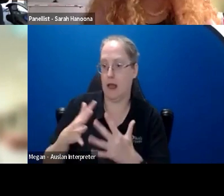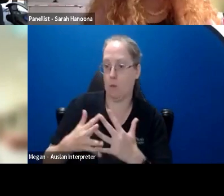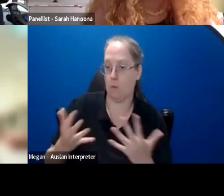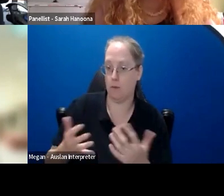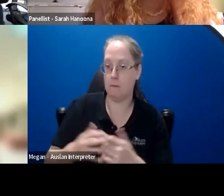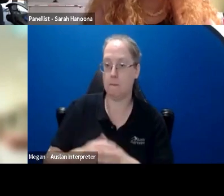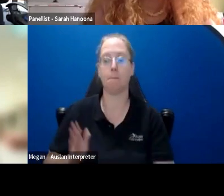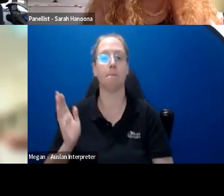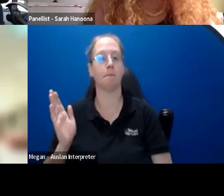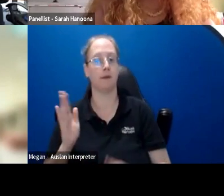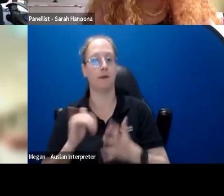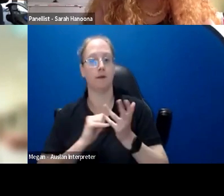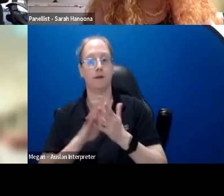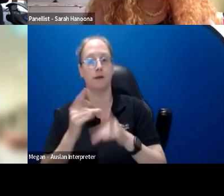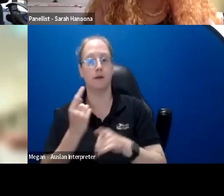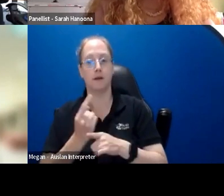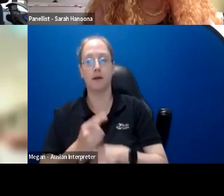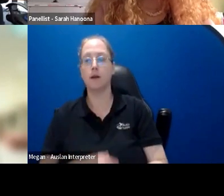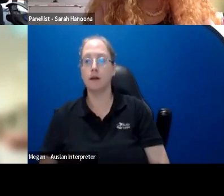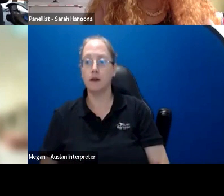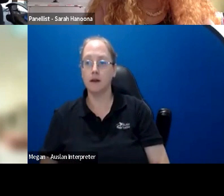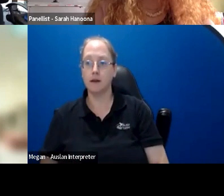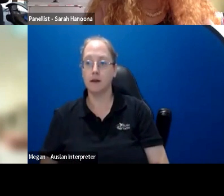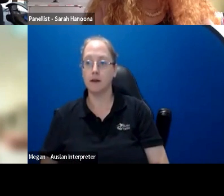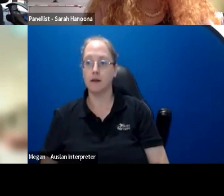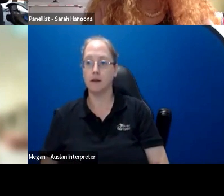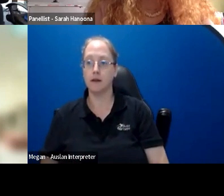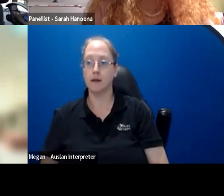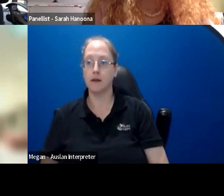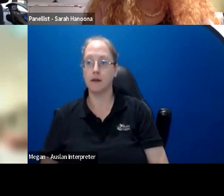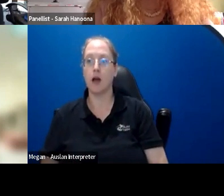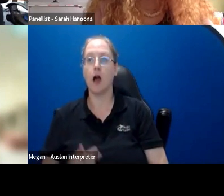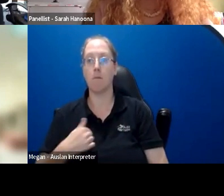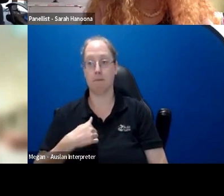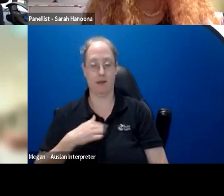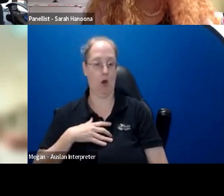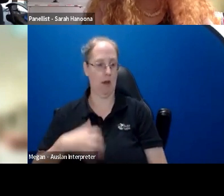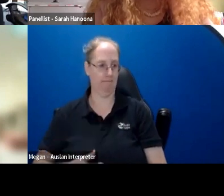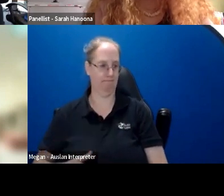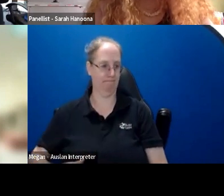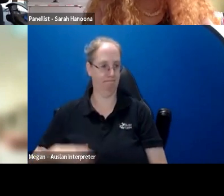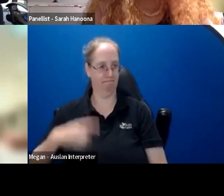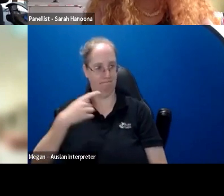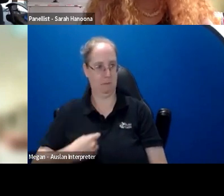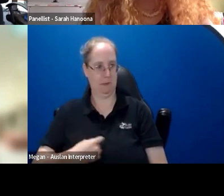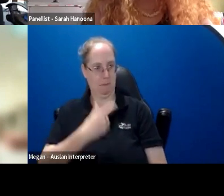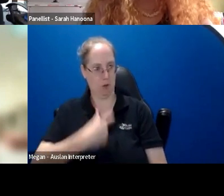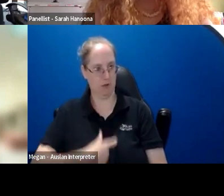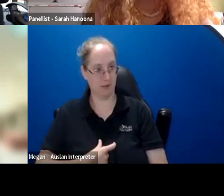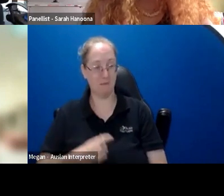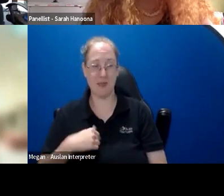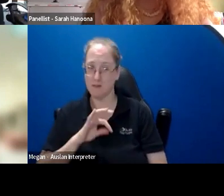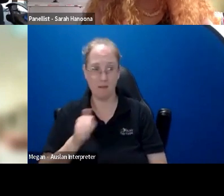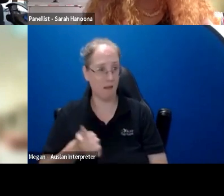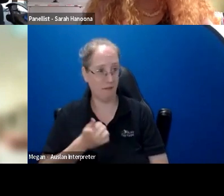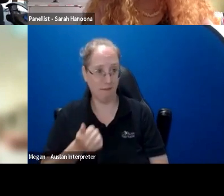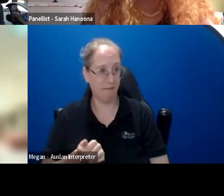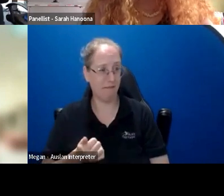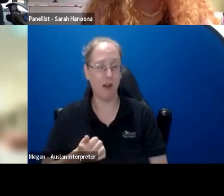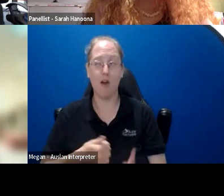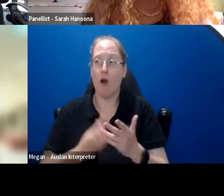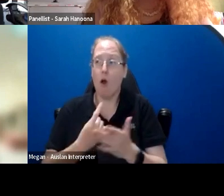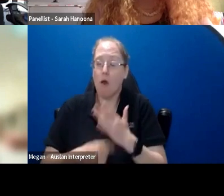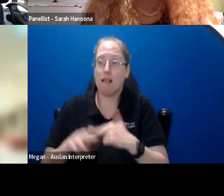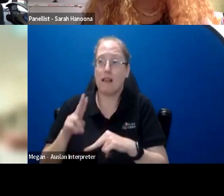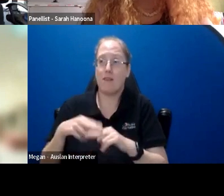So for me, like I'm a really determined person, but that is not good enough unless like you have